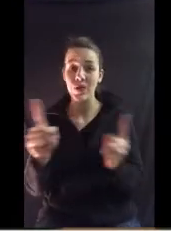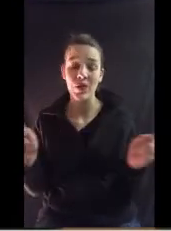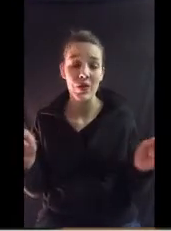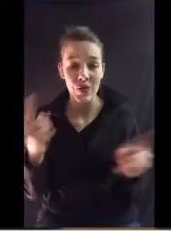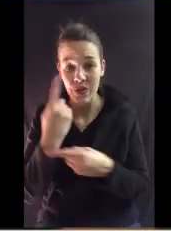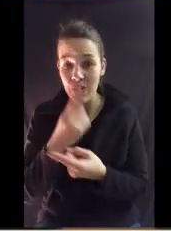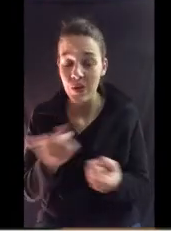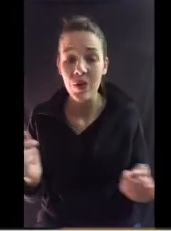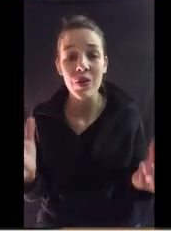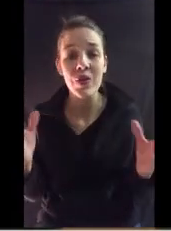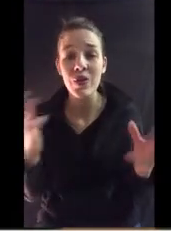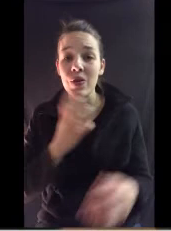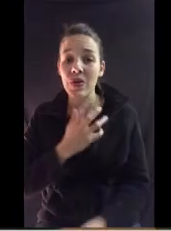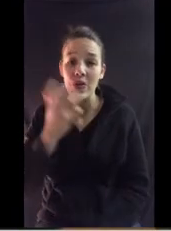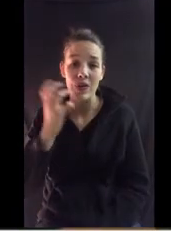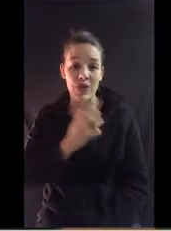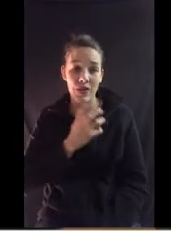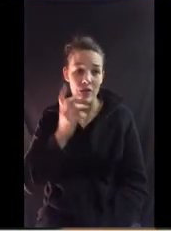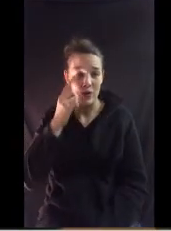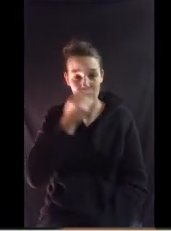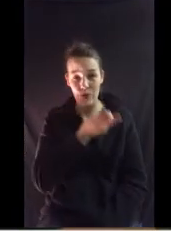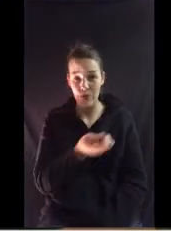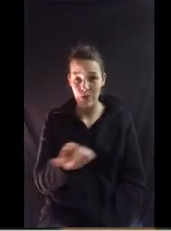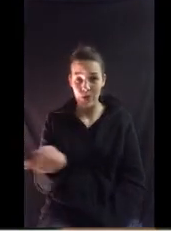for you,